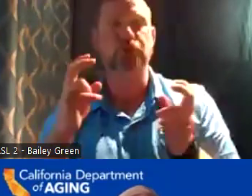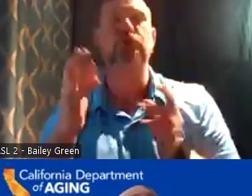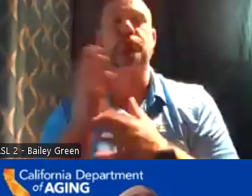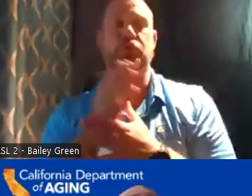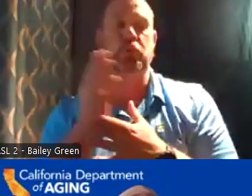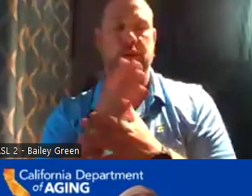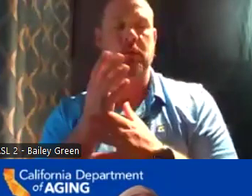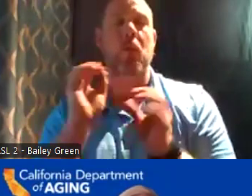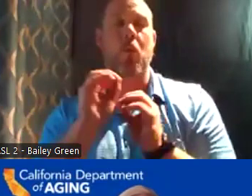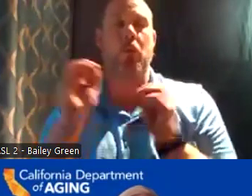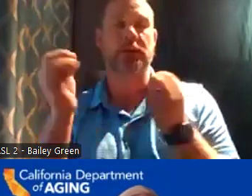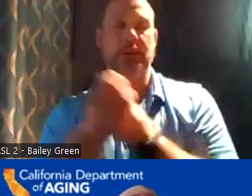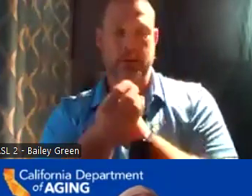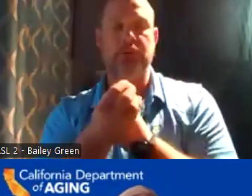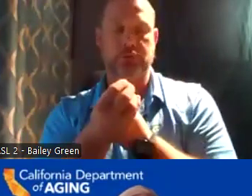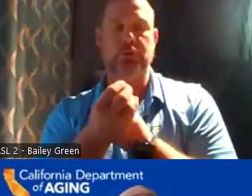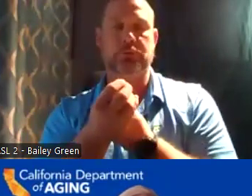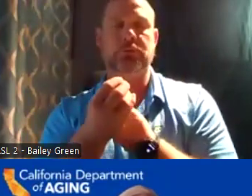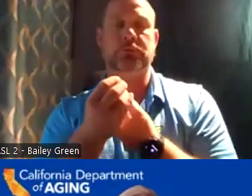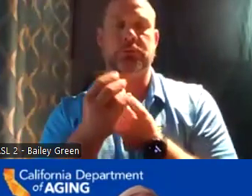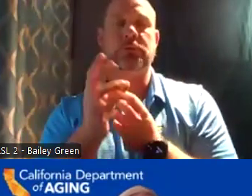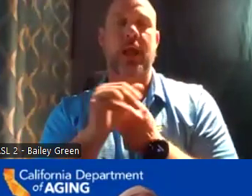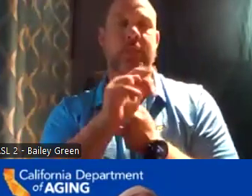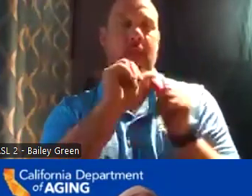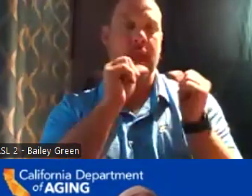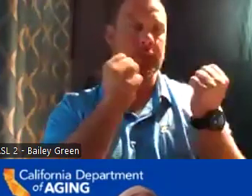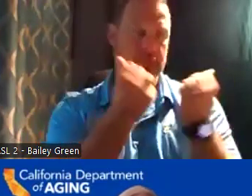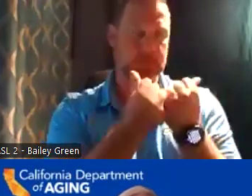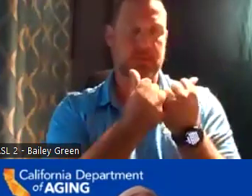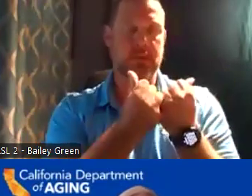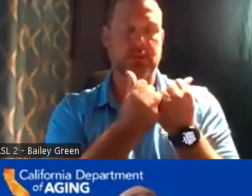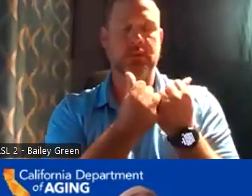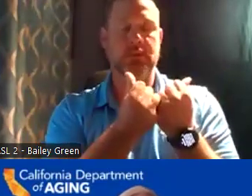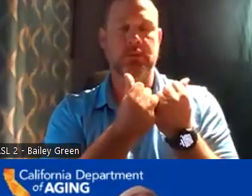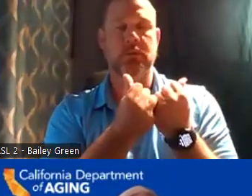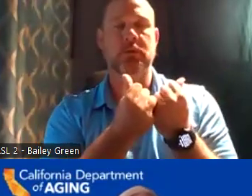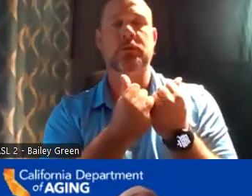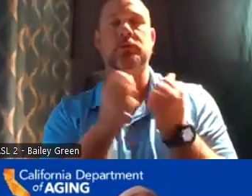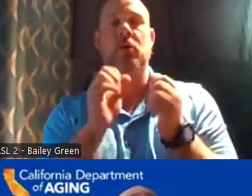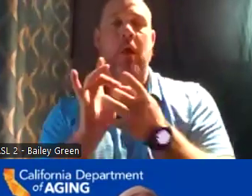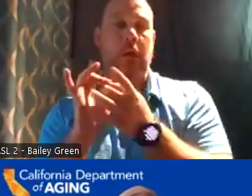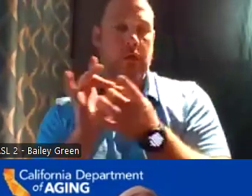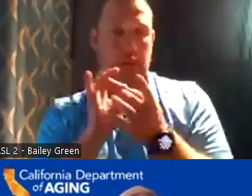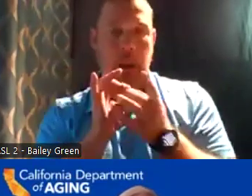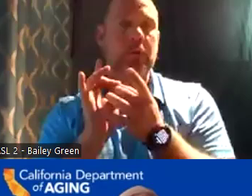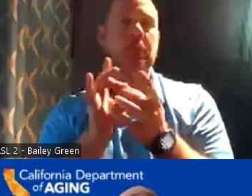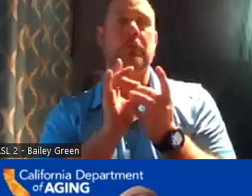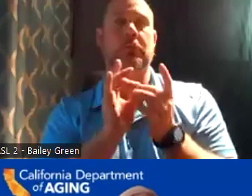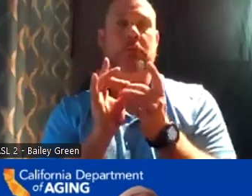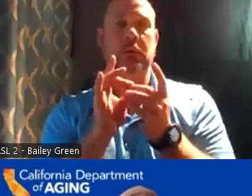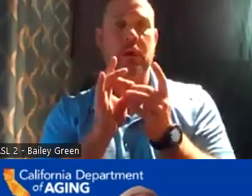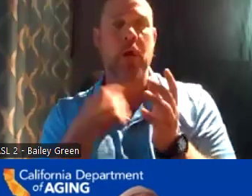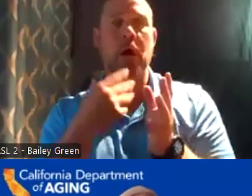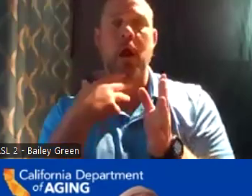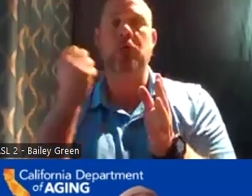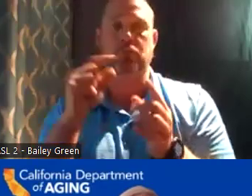tribal organizations, and the area agencies on aging. So we can connect our tribal elders to